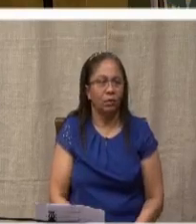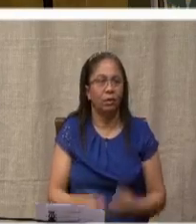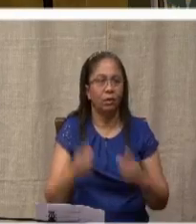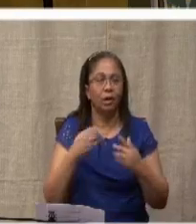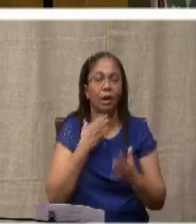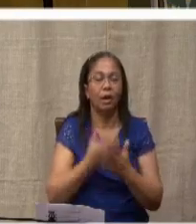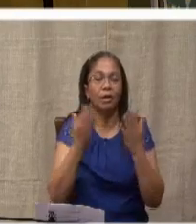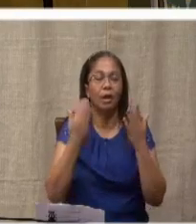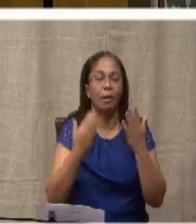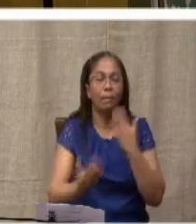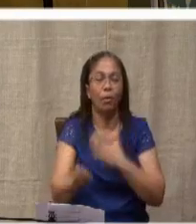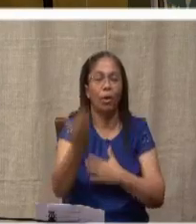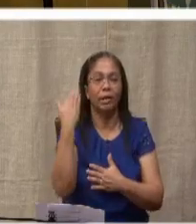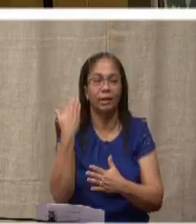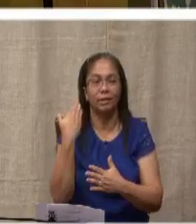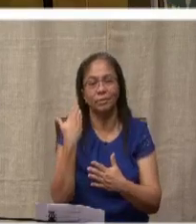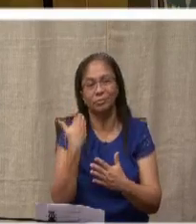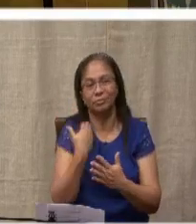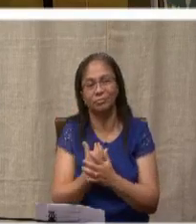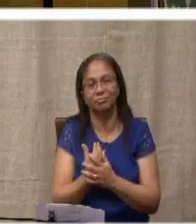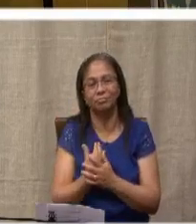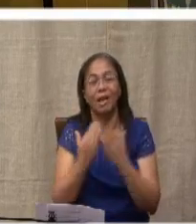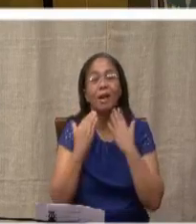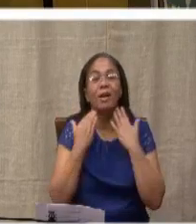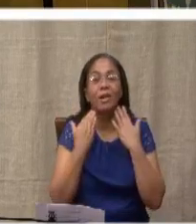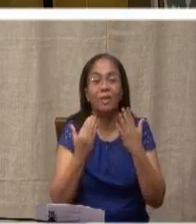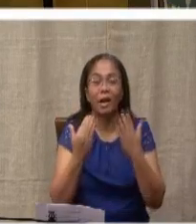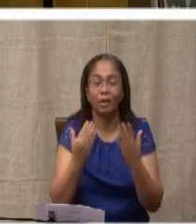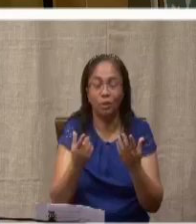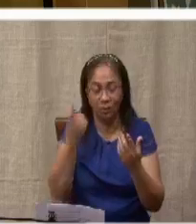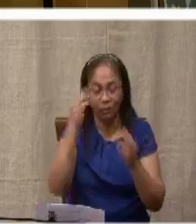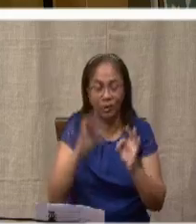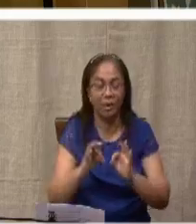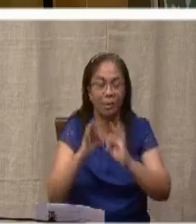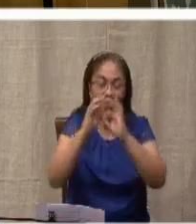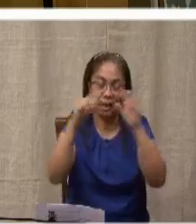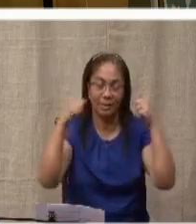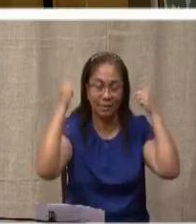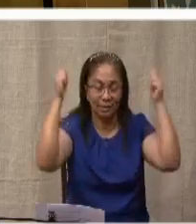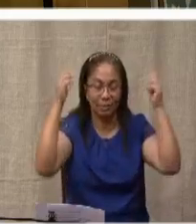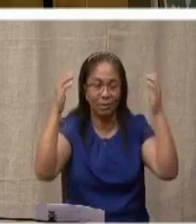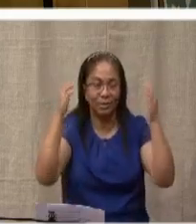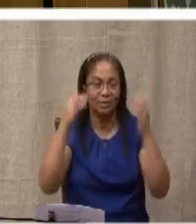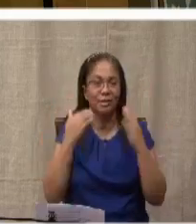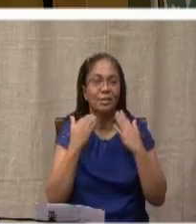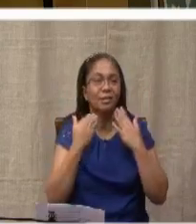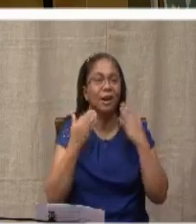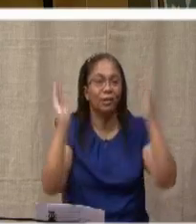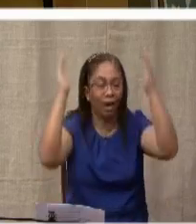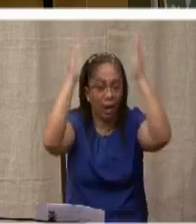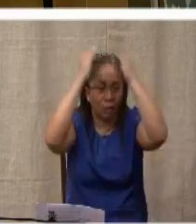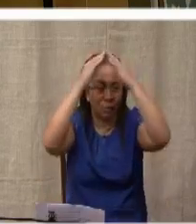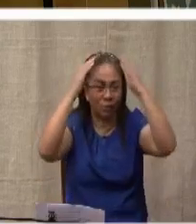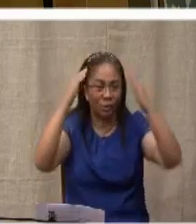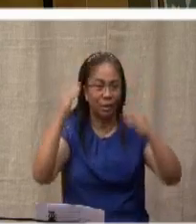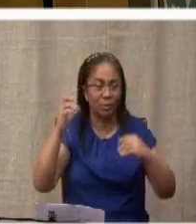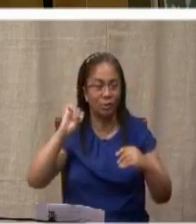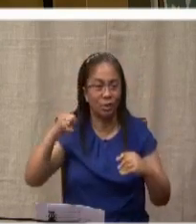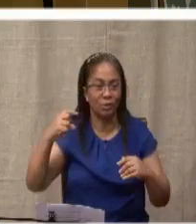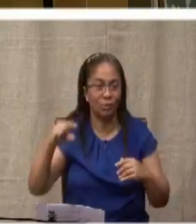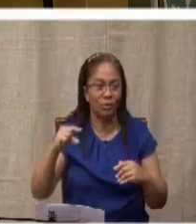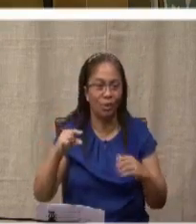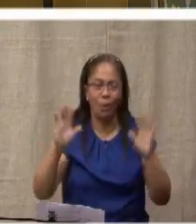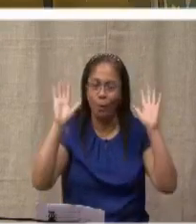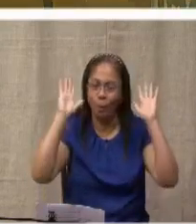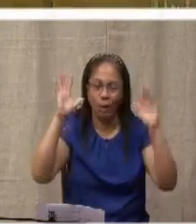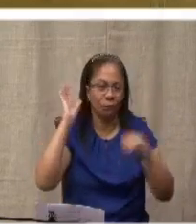good morning everyone good morning thank you for joining us for this celebration of the eucharist and thank you to his grace for